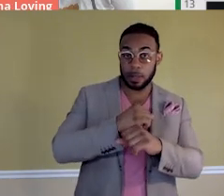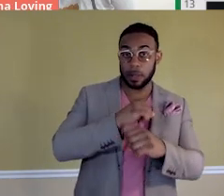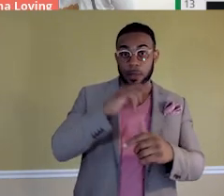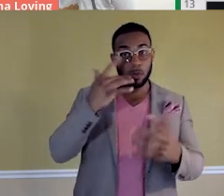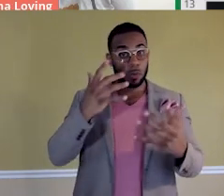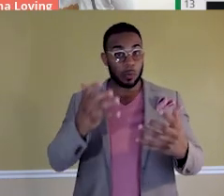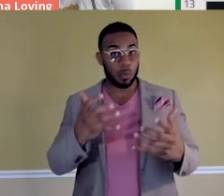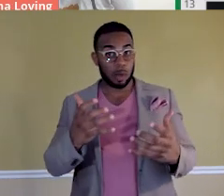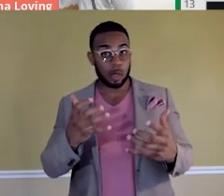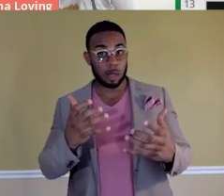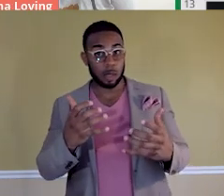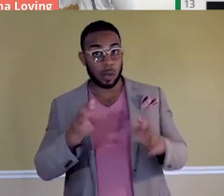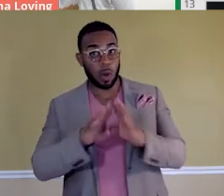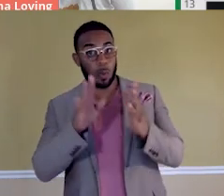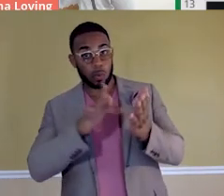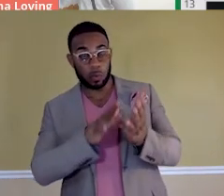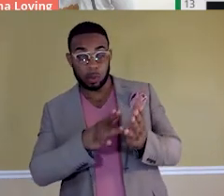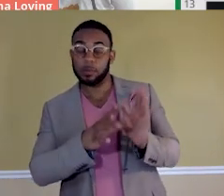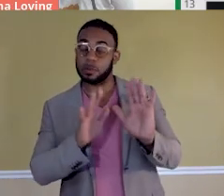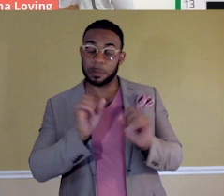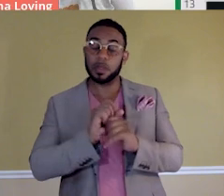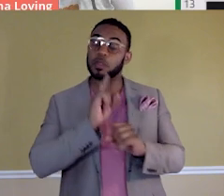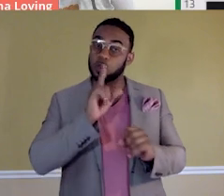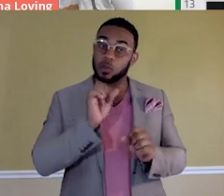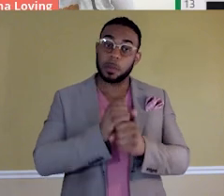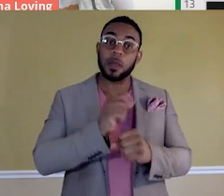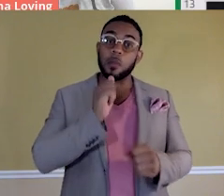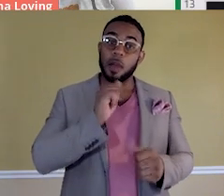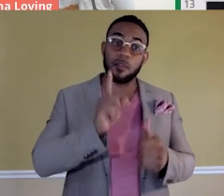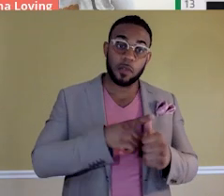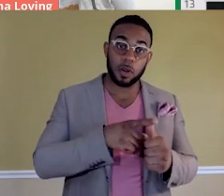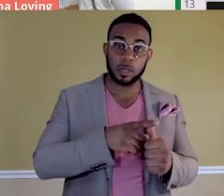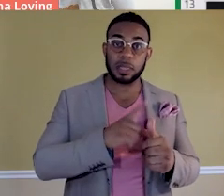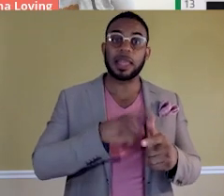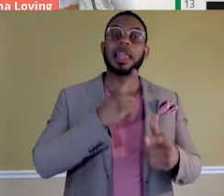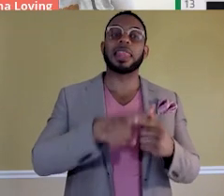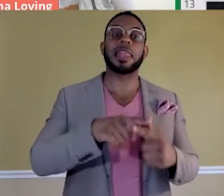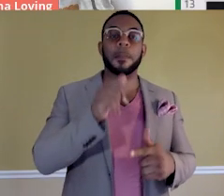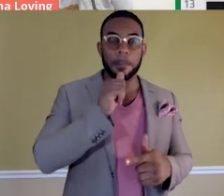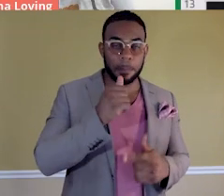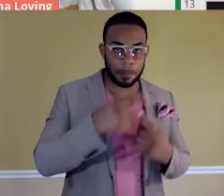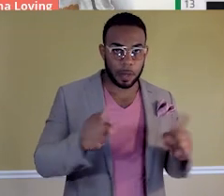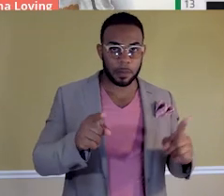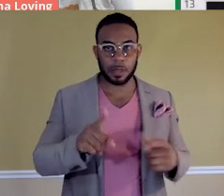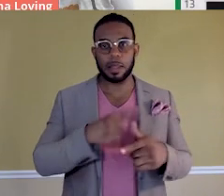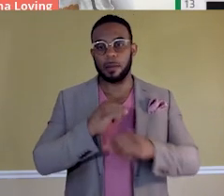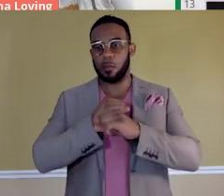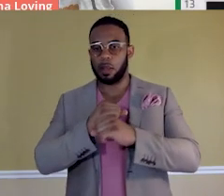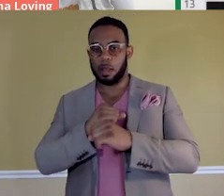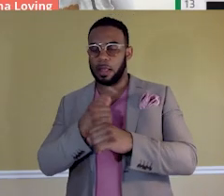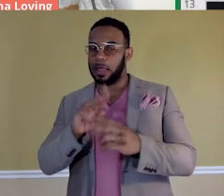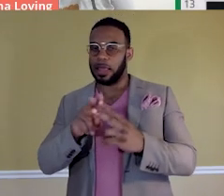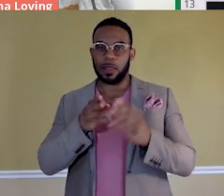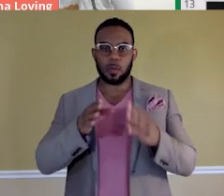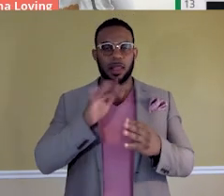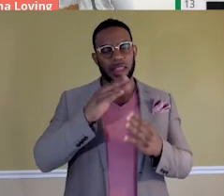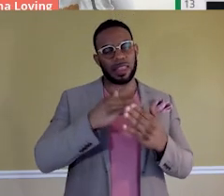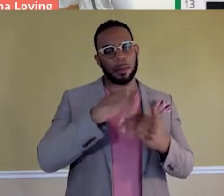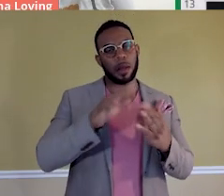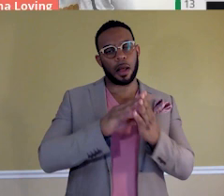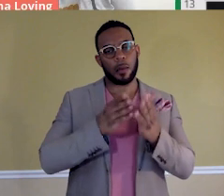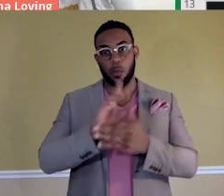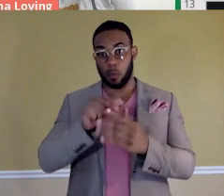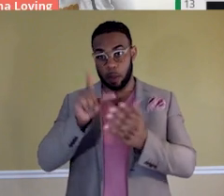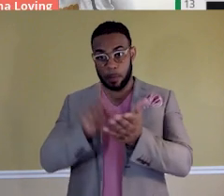if you want them to be open source, just ensure you make them private or you make them public. But they are protected either way. That's the thing about copyrights. Once